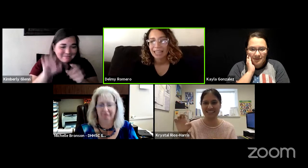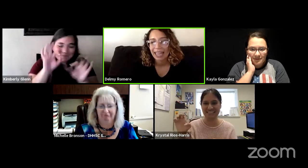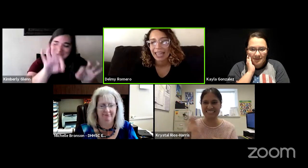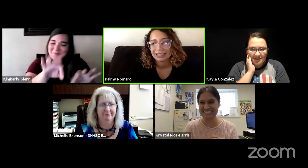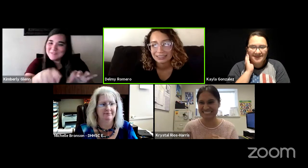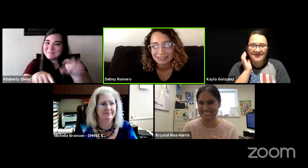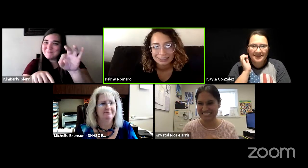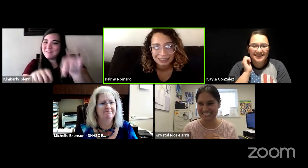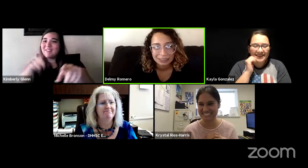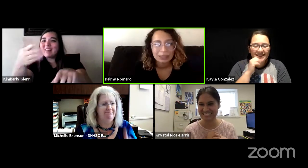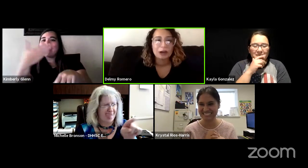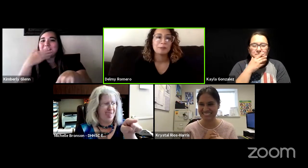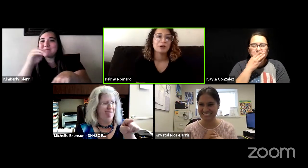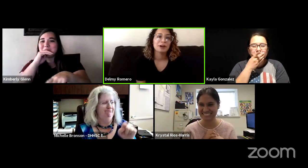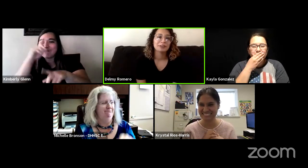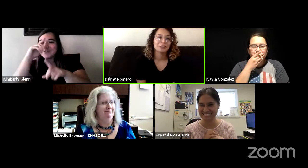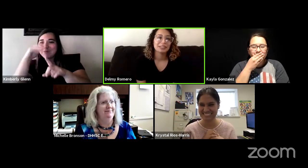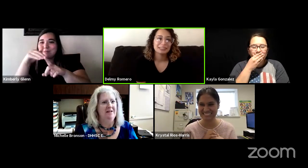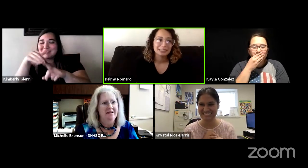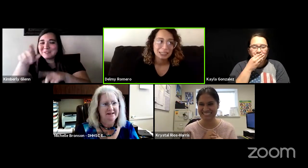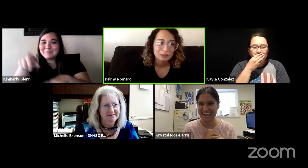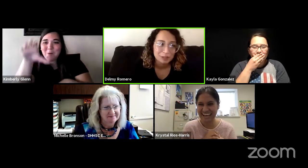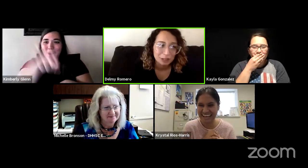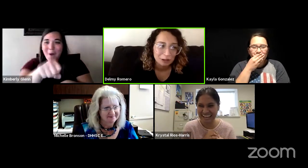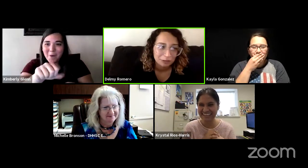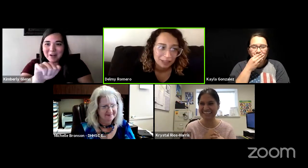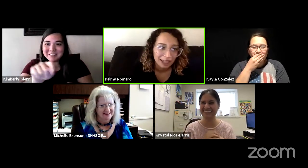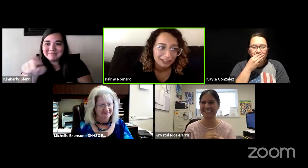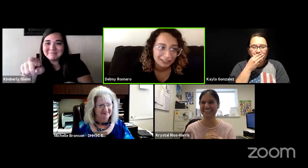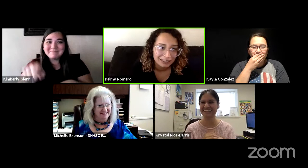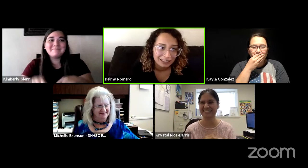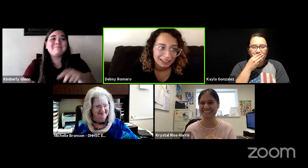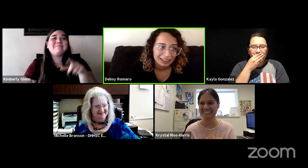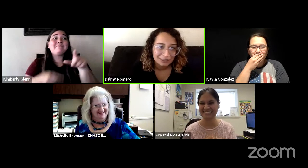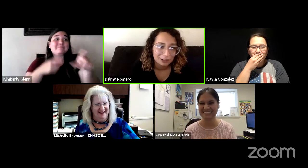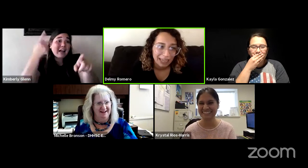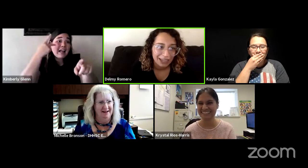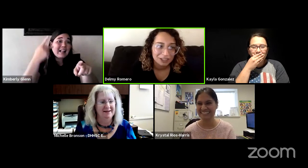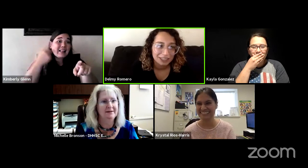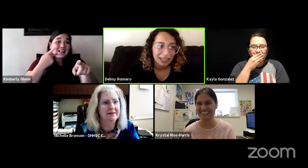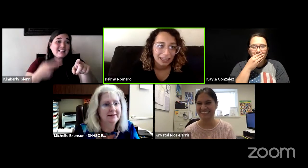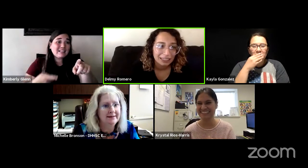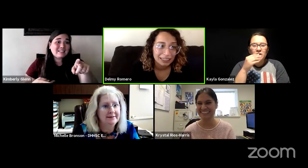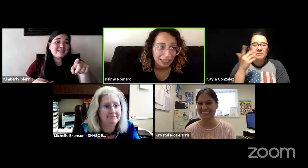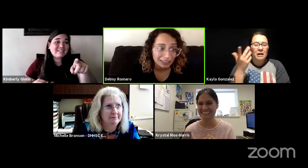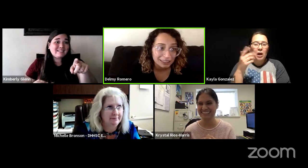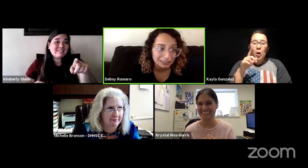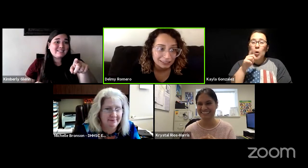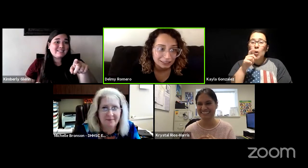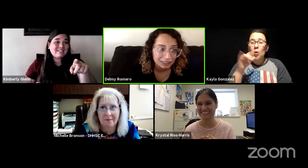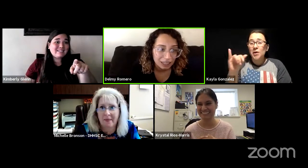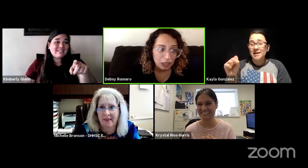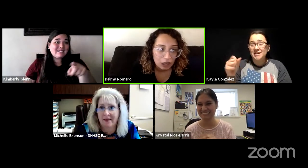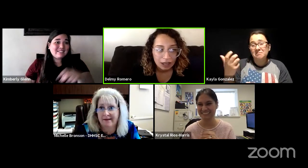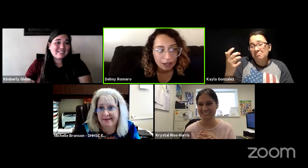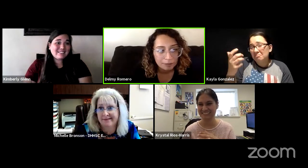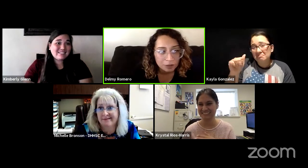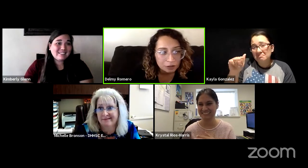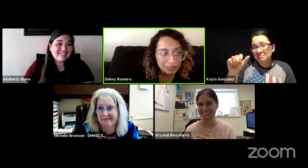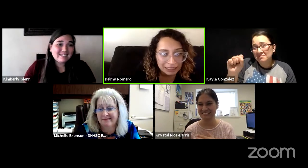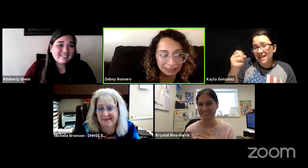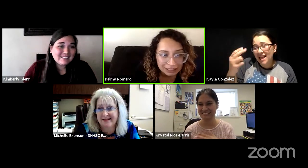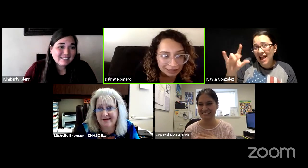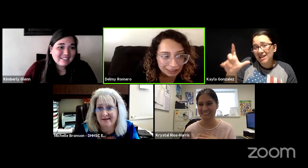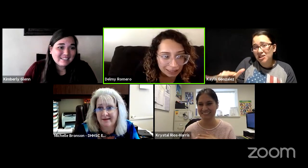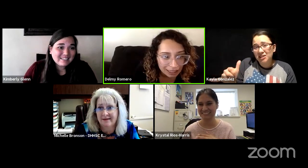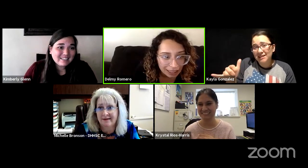is Anne? Okay, perfect. Thank you, Michelle, for that, for catching that. Kayla,